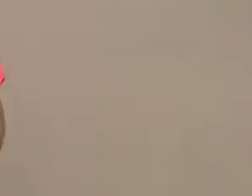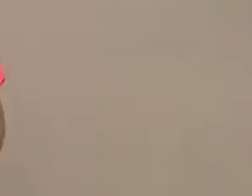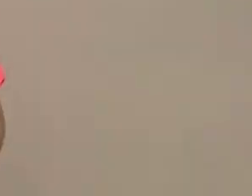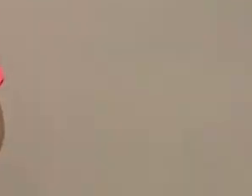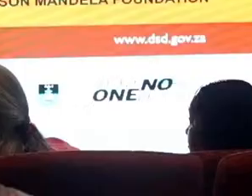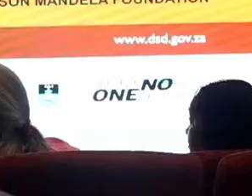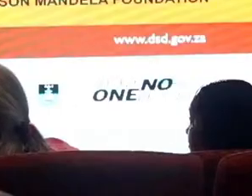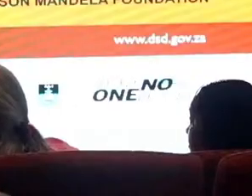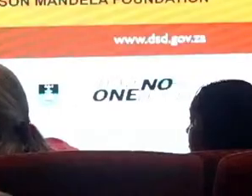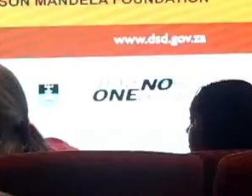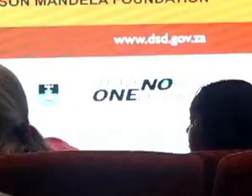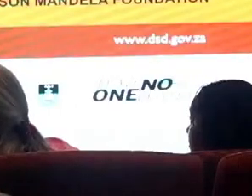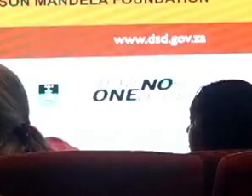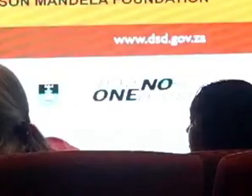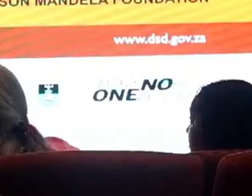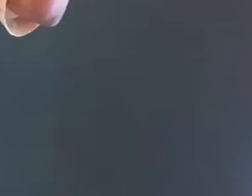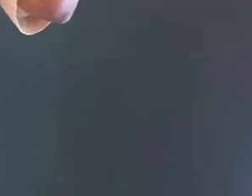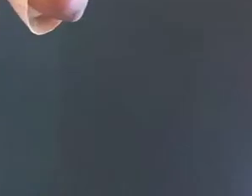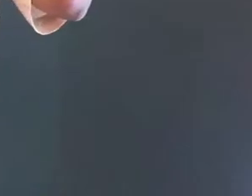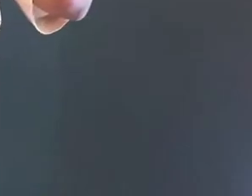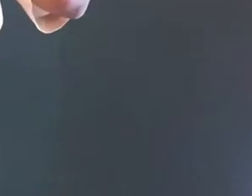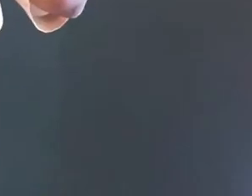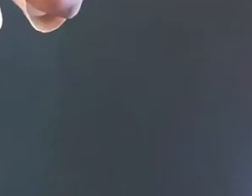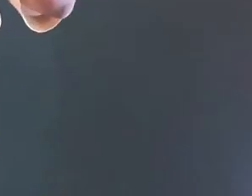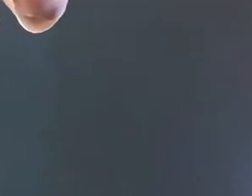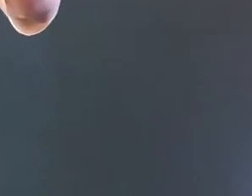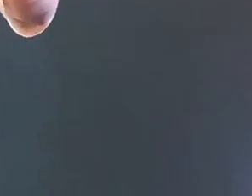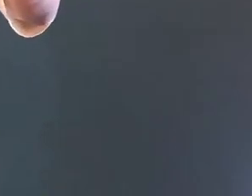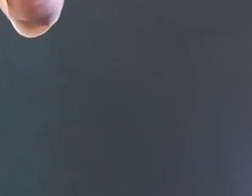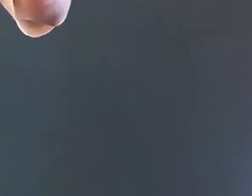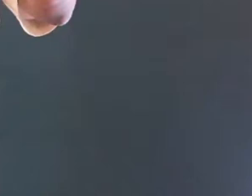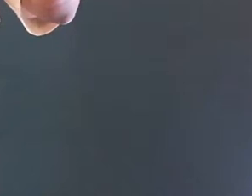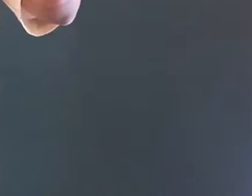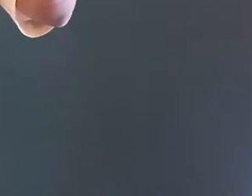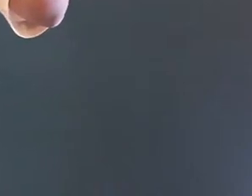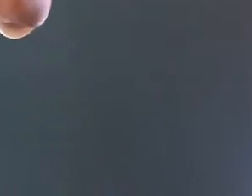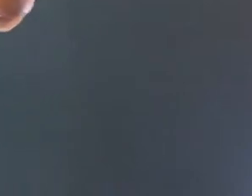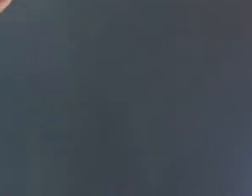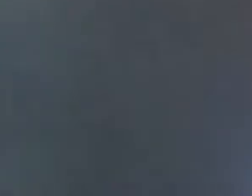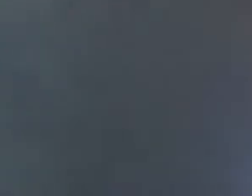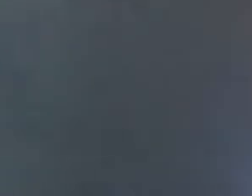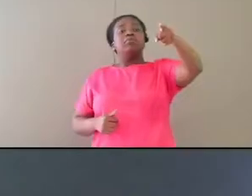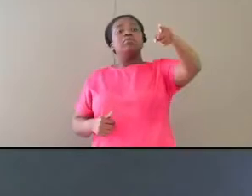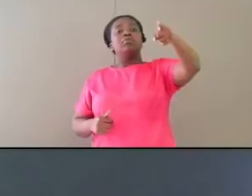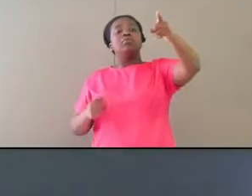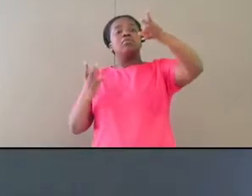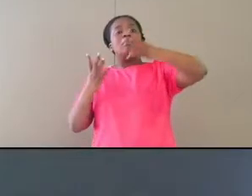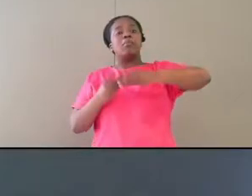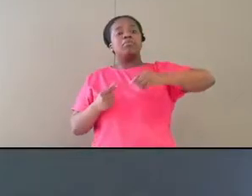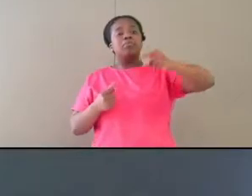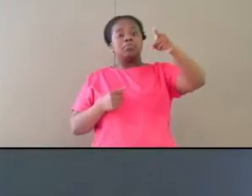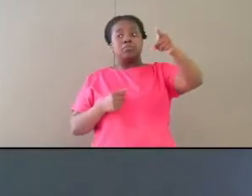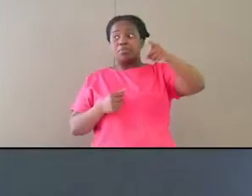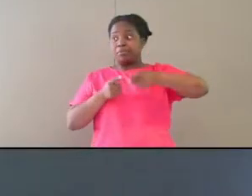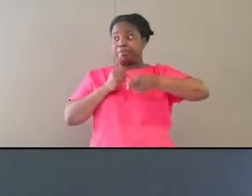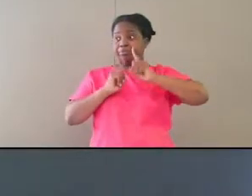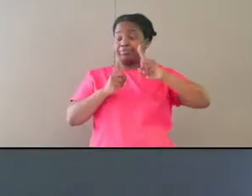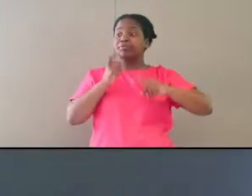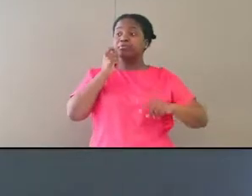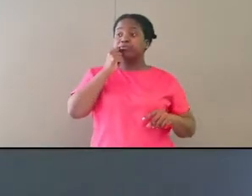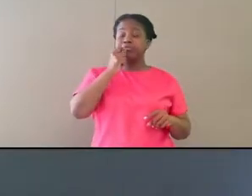Do you know where he disappeared to? Anthony, where is he sitting? I saw him just now. He's disappeared. I'd encourage you to have a conversation